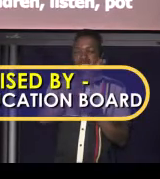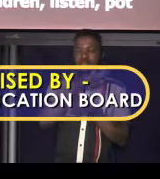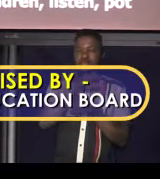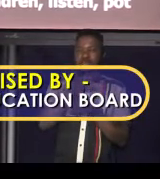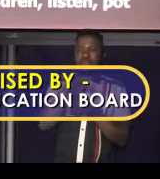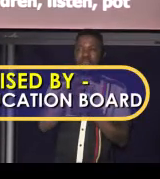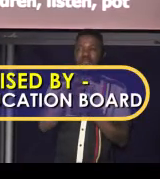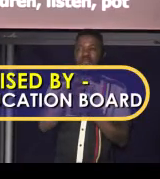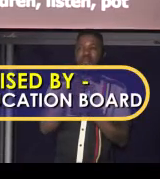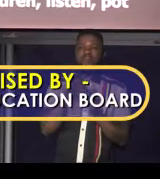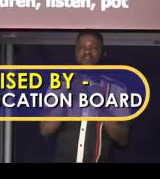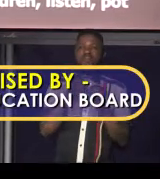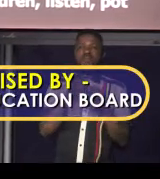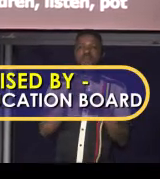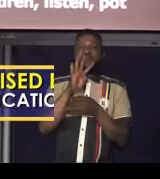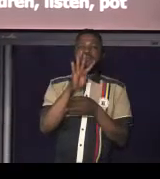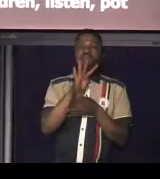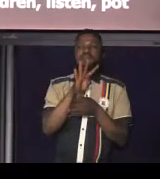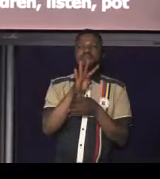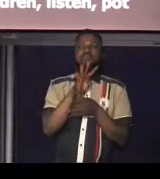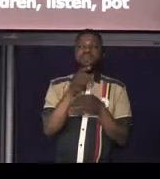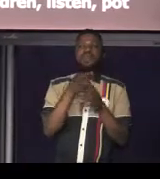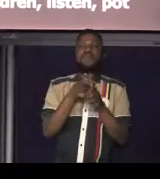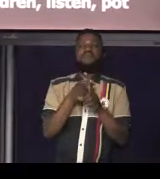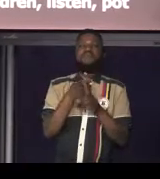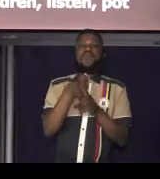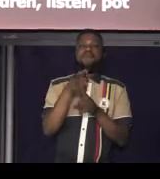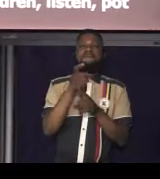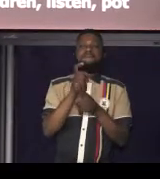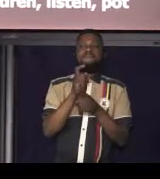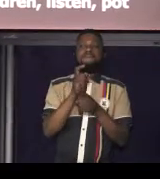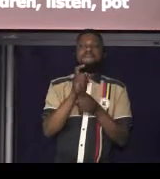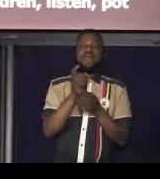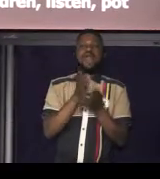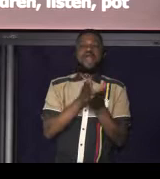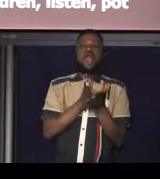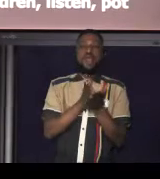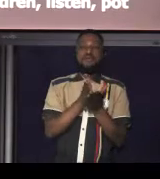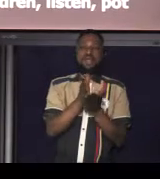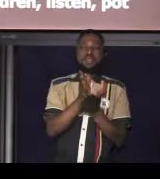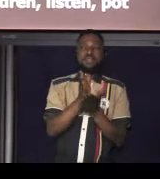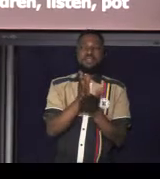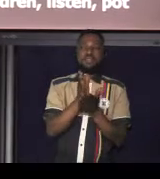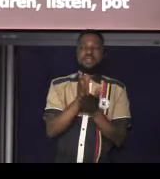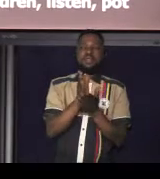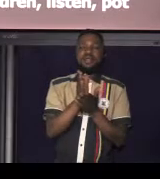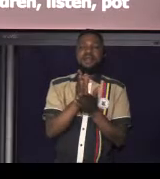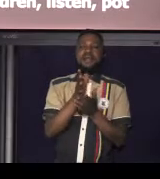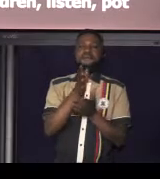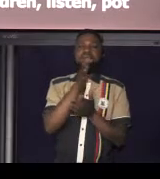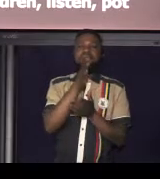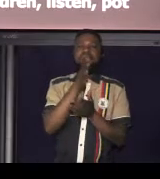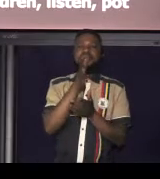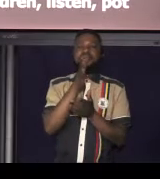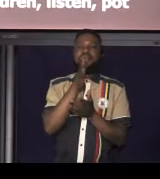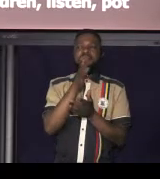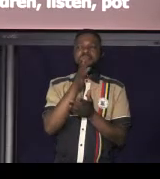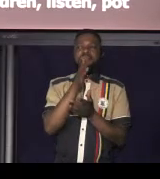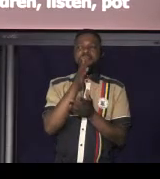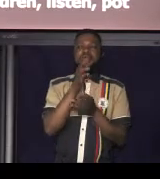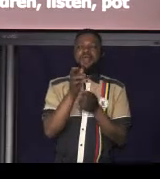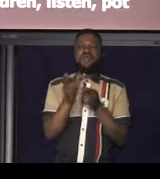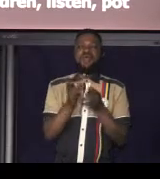Brilliant children. Number 4, from, correct,